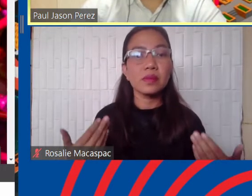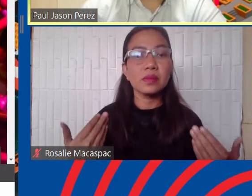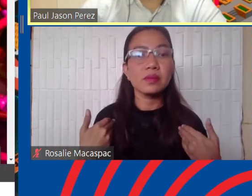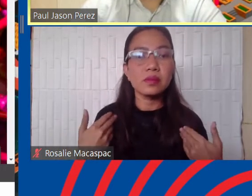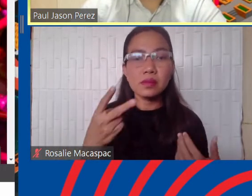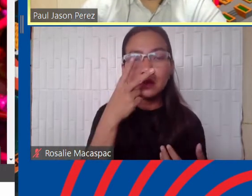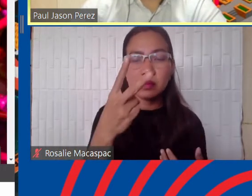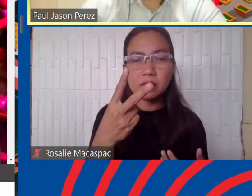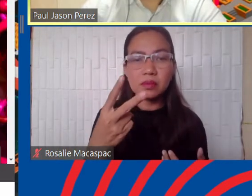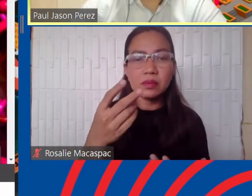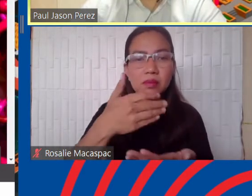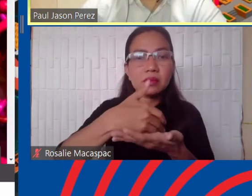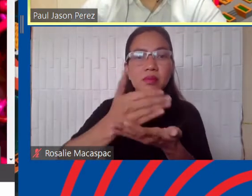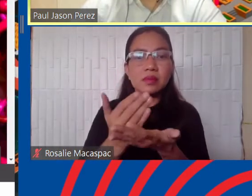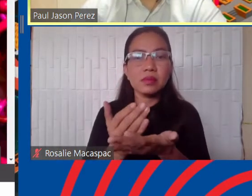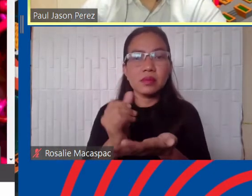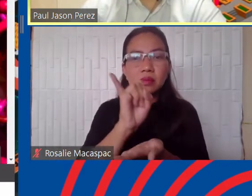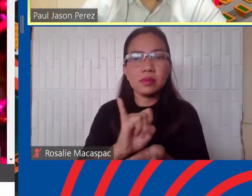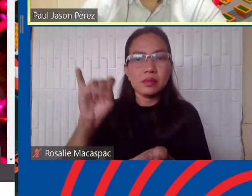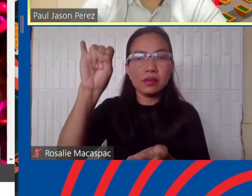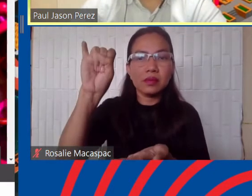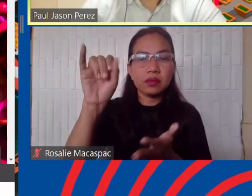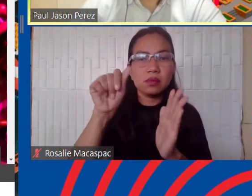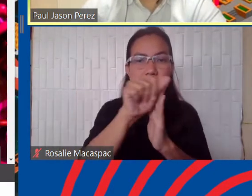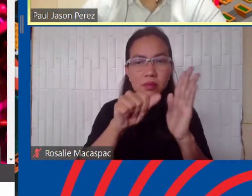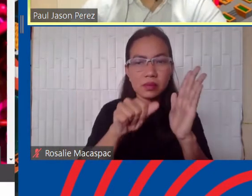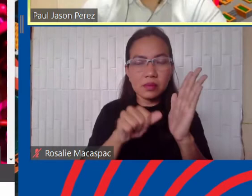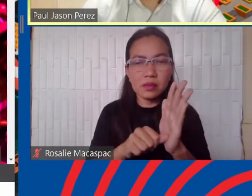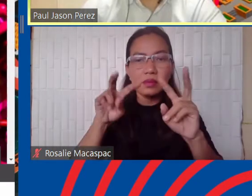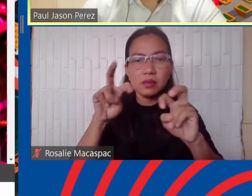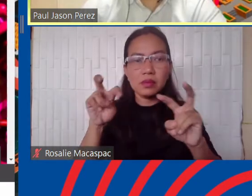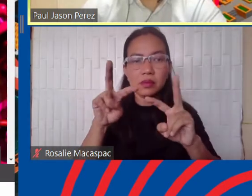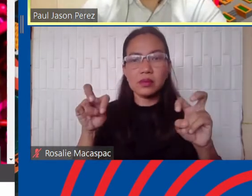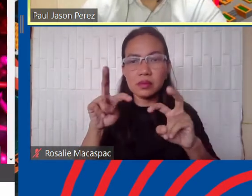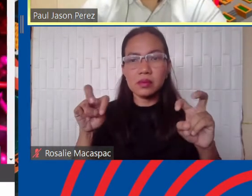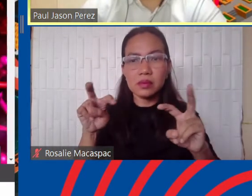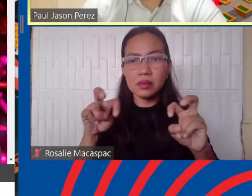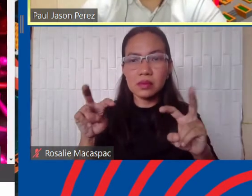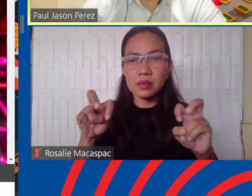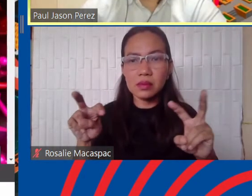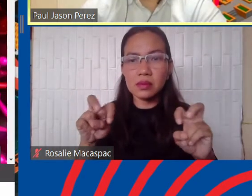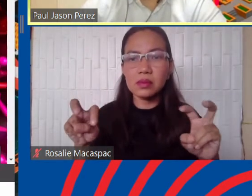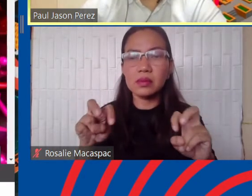there are some institutions or academic research institutions